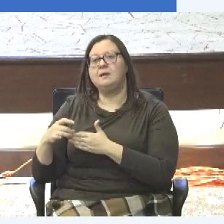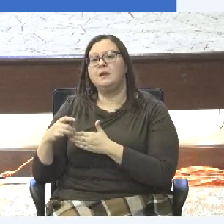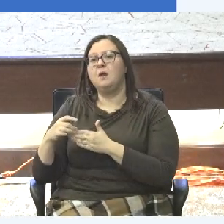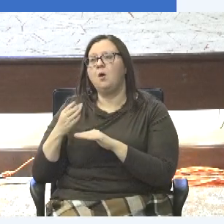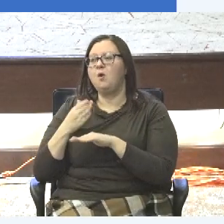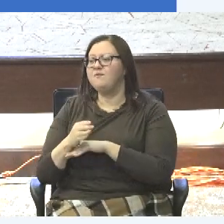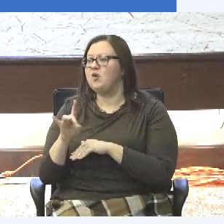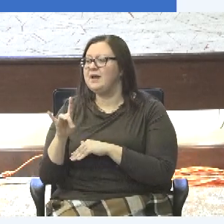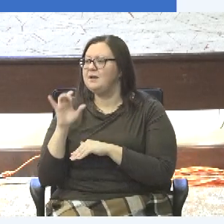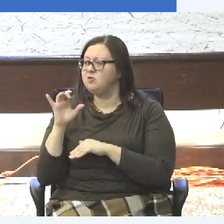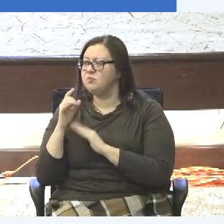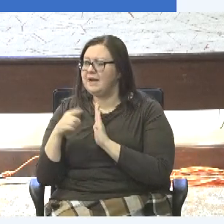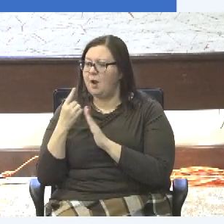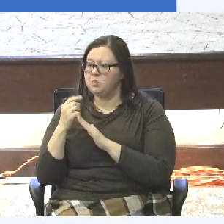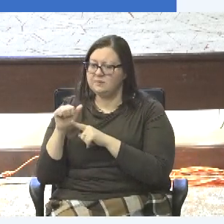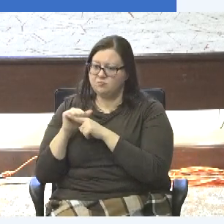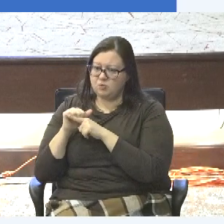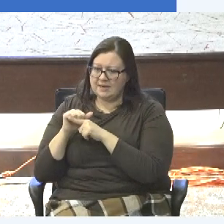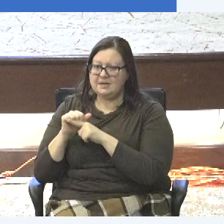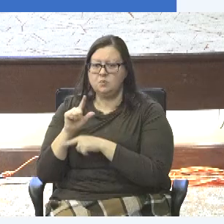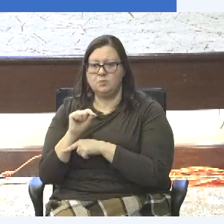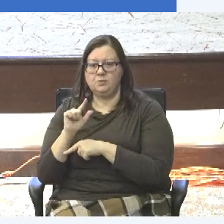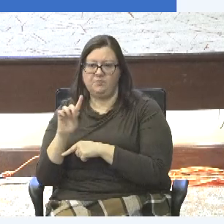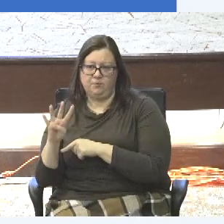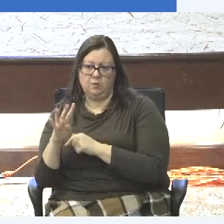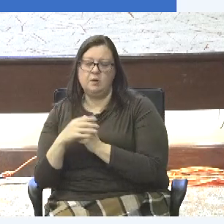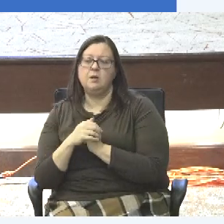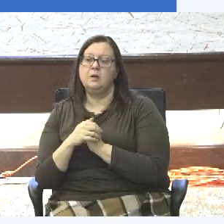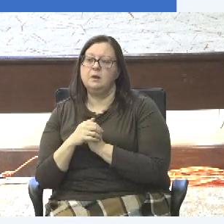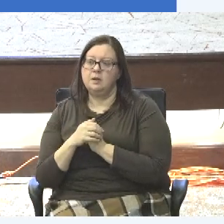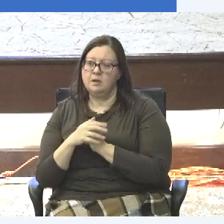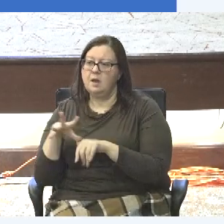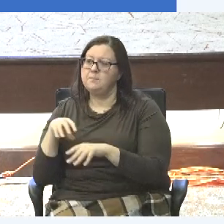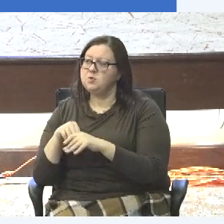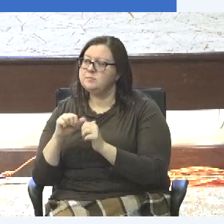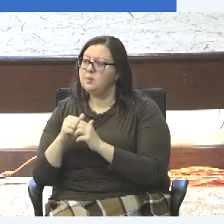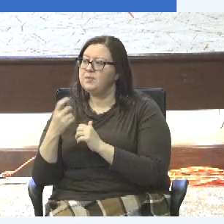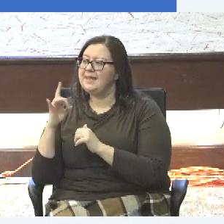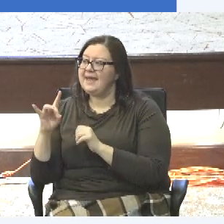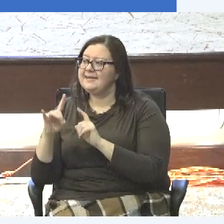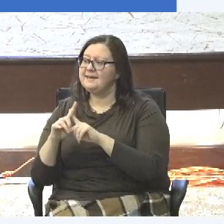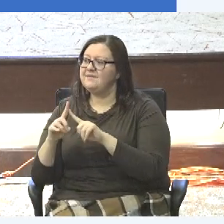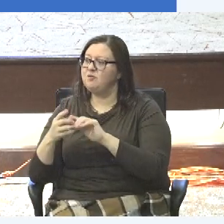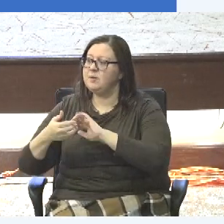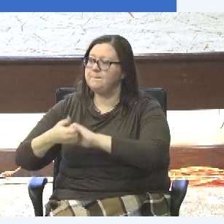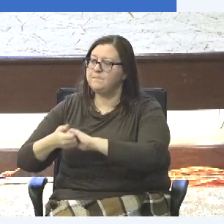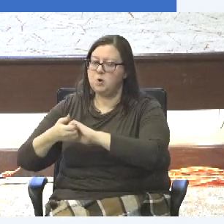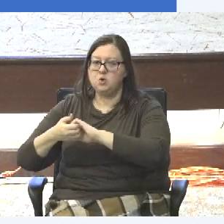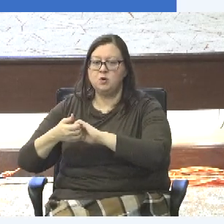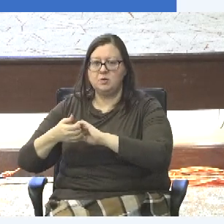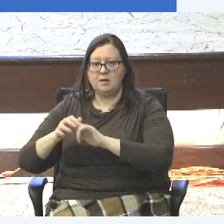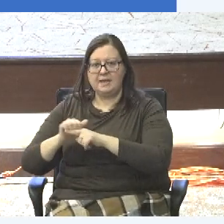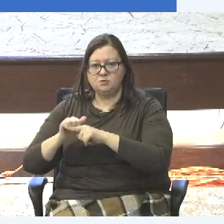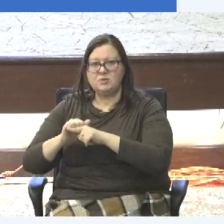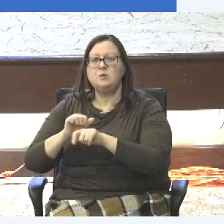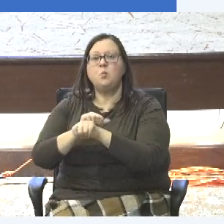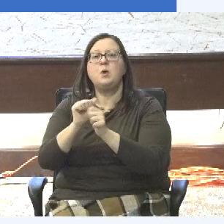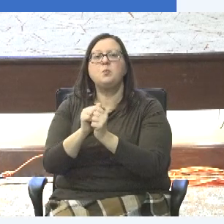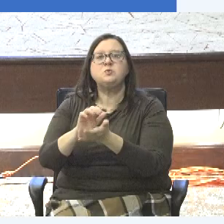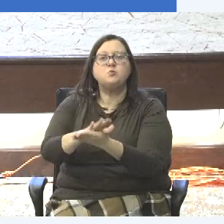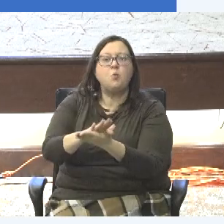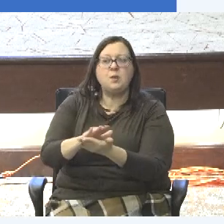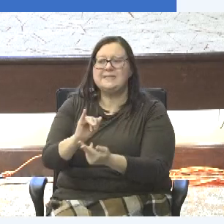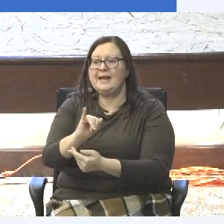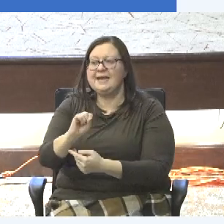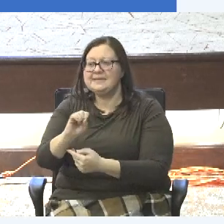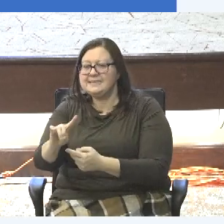800 hours of training in 2024, and they participated in 8 partner exercises. They work with our different ISDs, our other